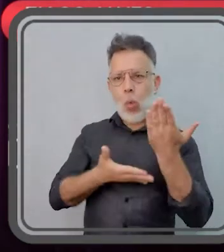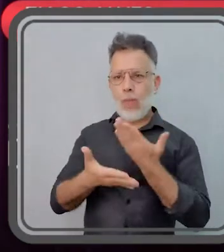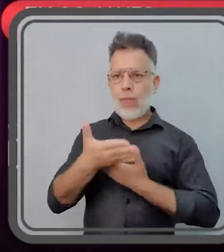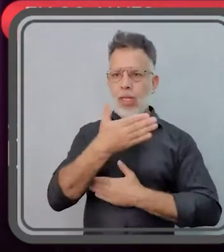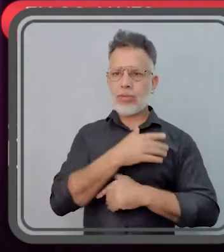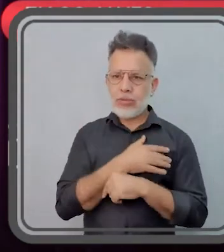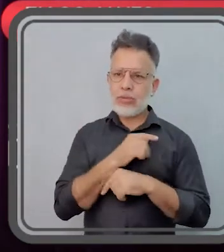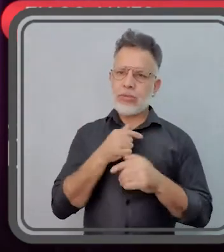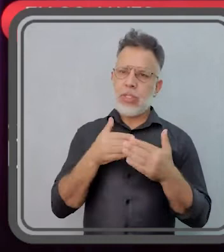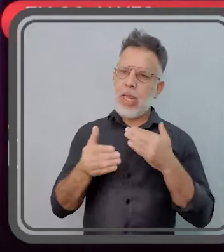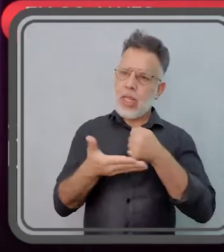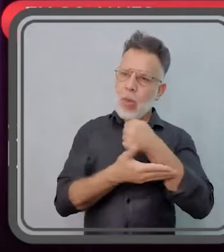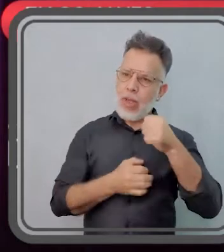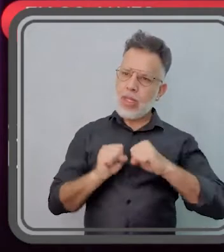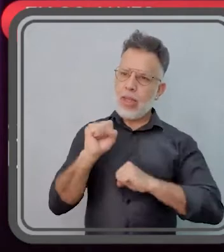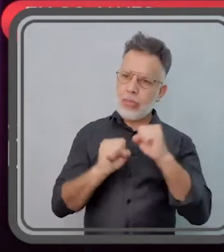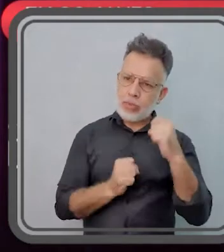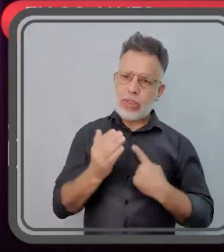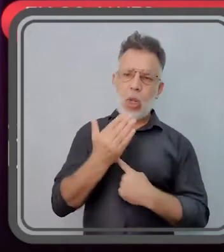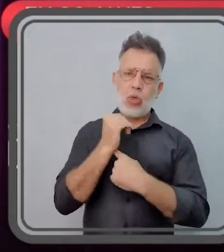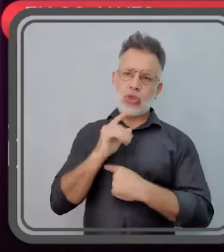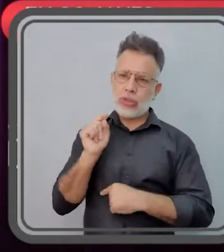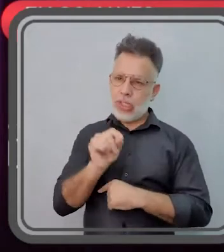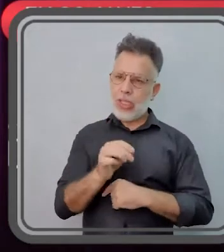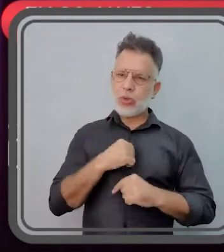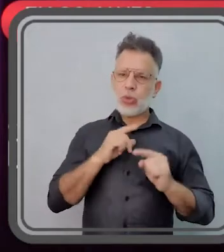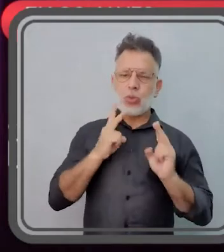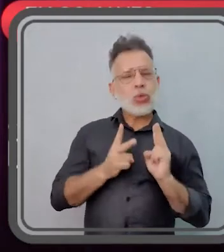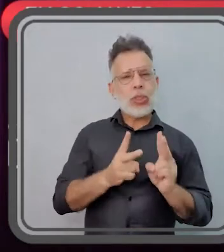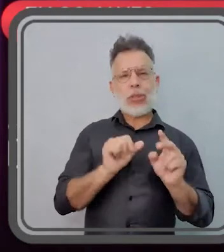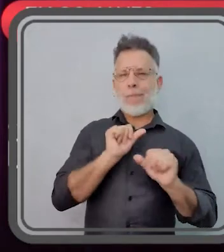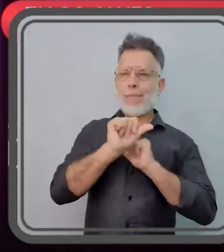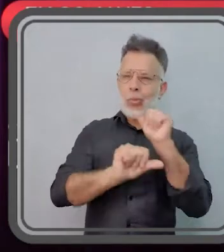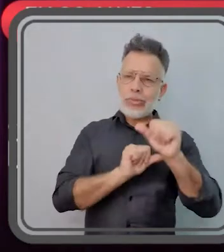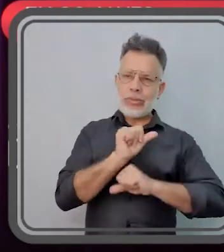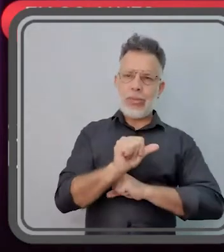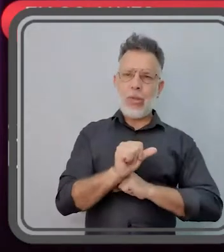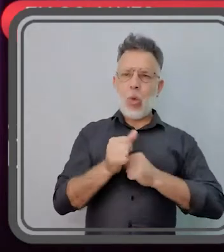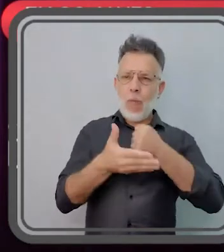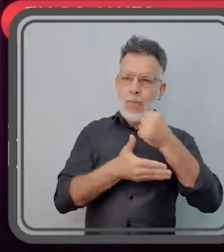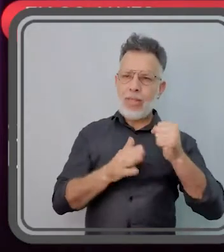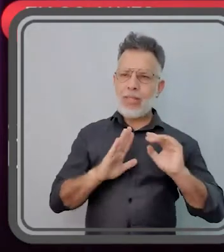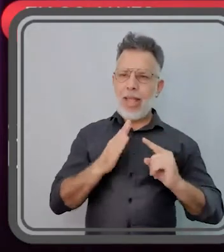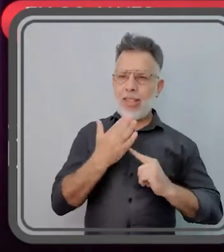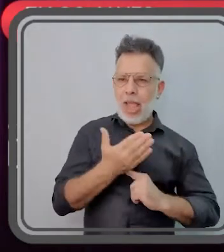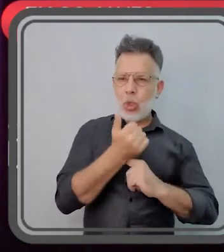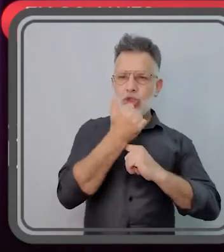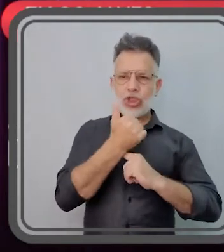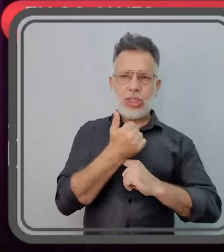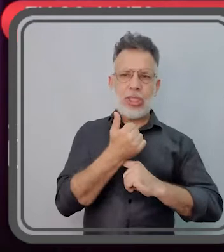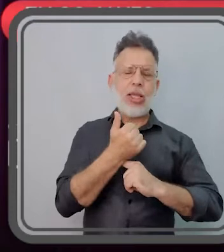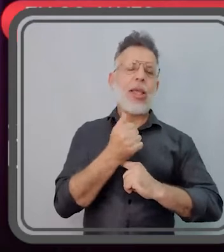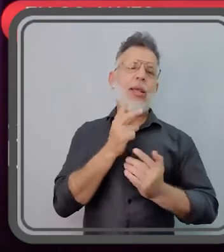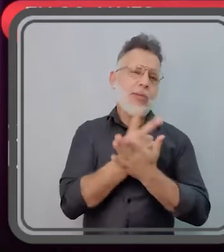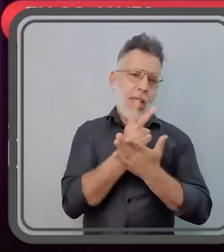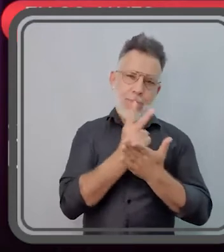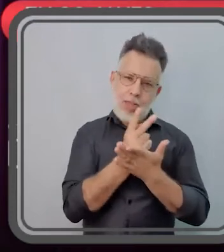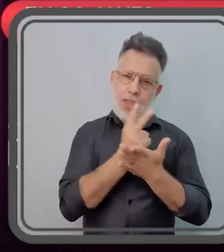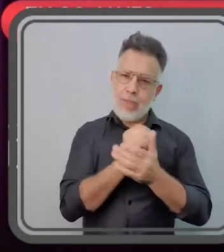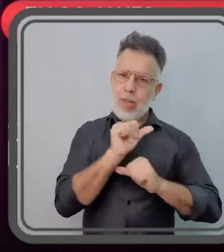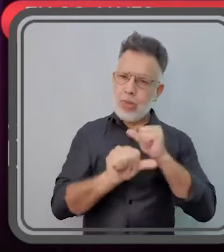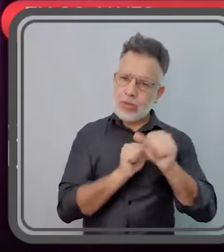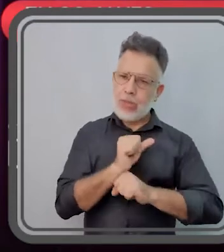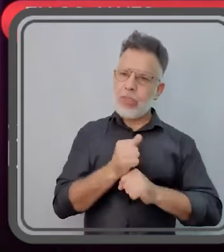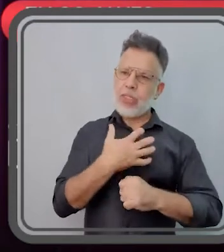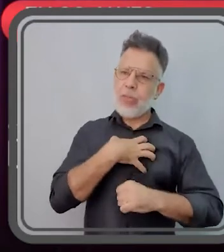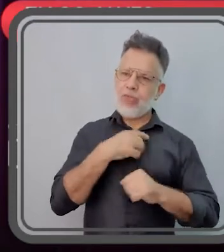is the base of the IT industry, right? We continuously keep changing based on the technologies that are changing, and what we